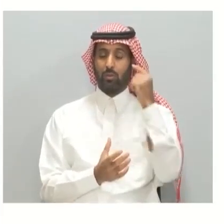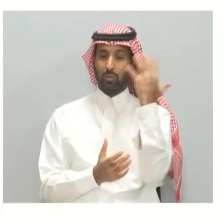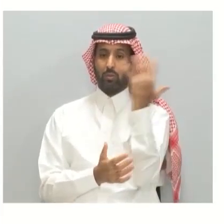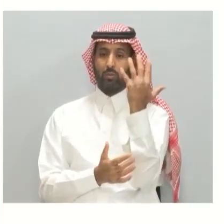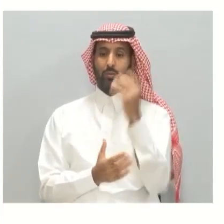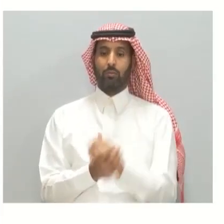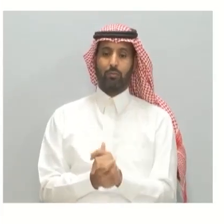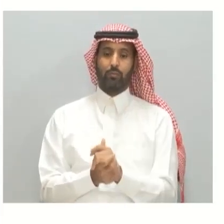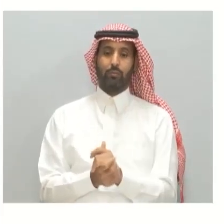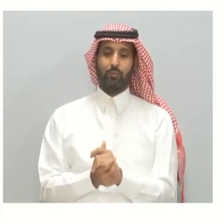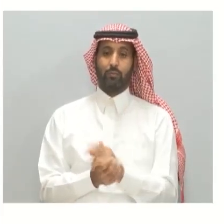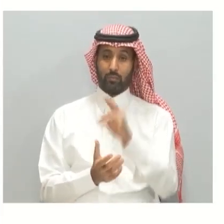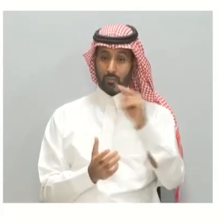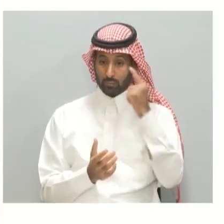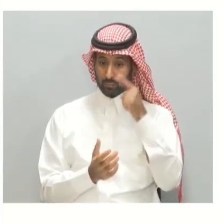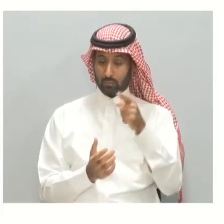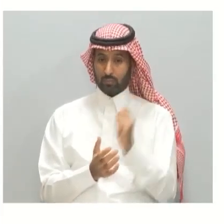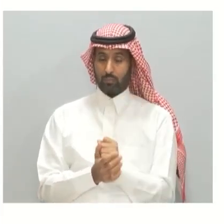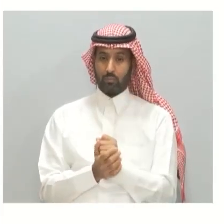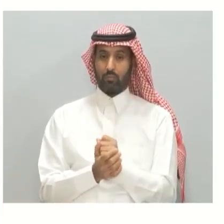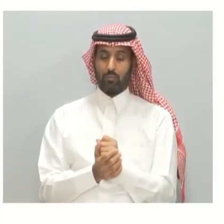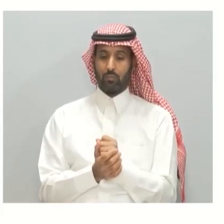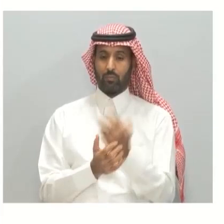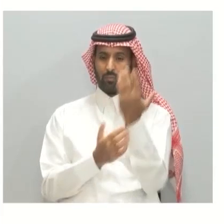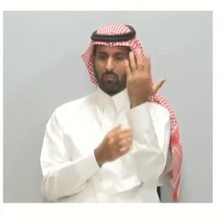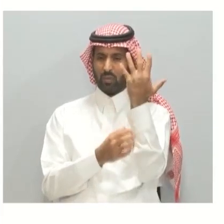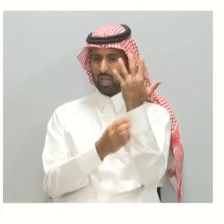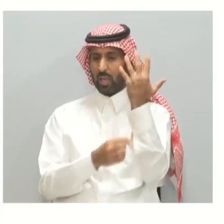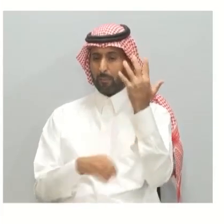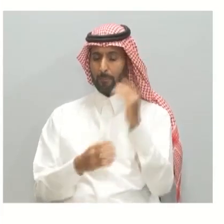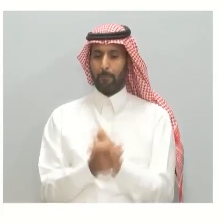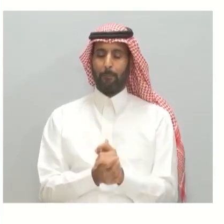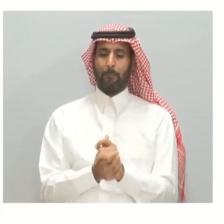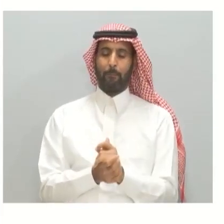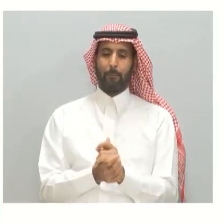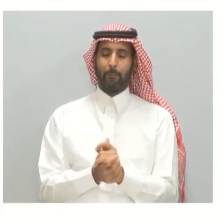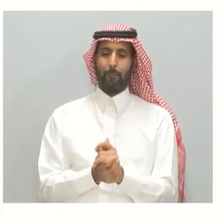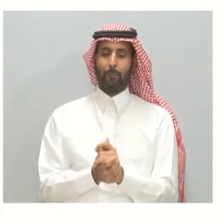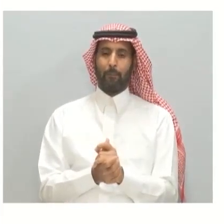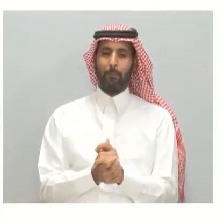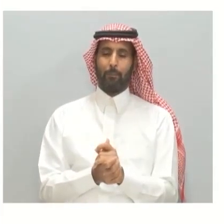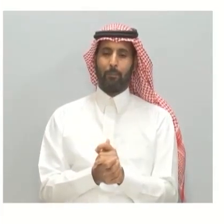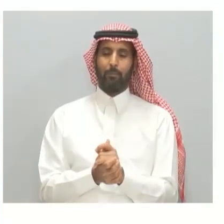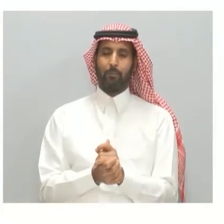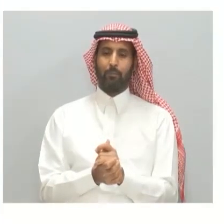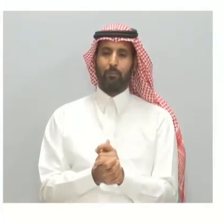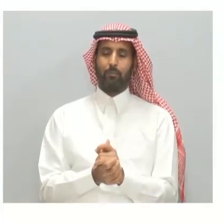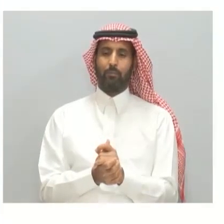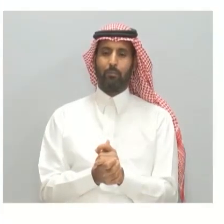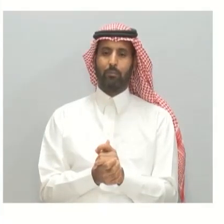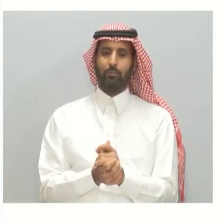for trees. As in the picture here, he is treating the tree. Let's continue with the article here.